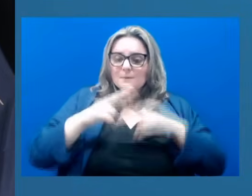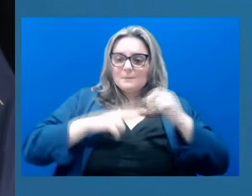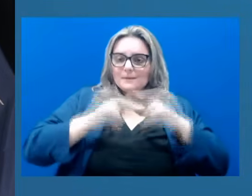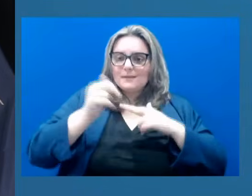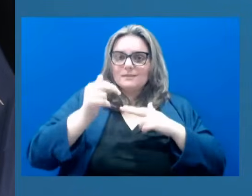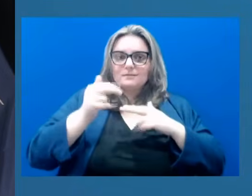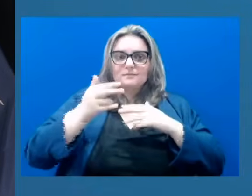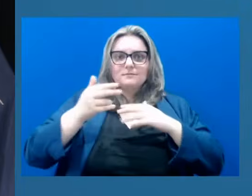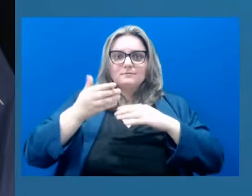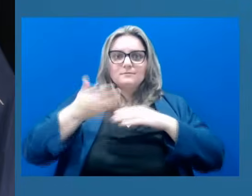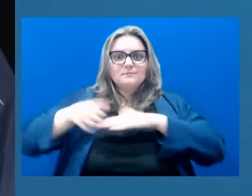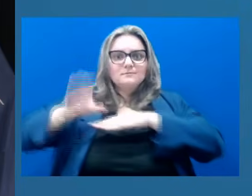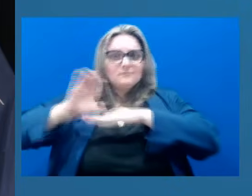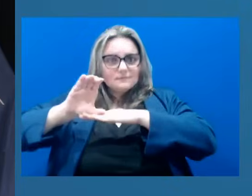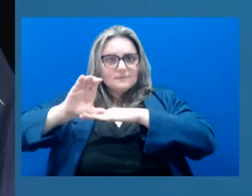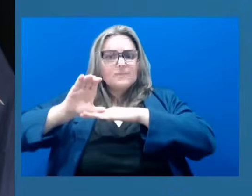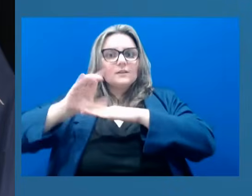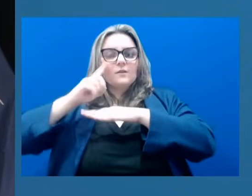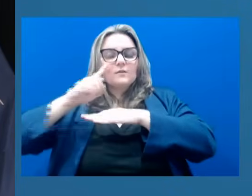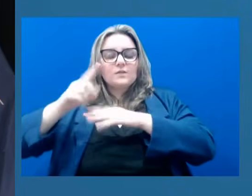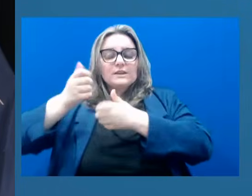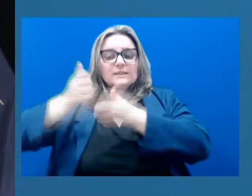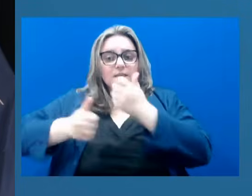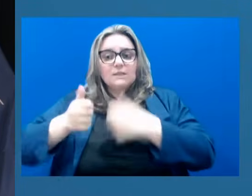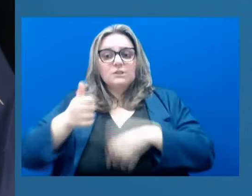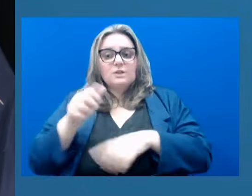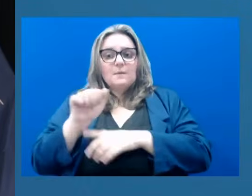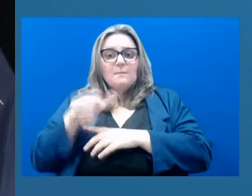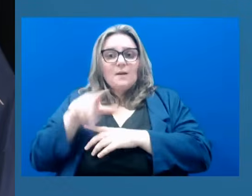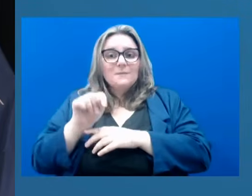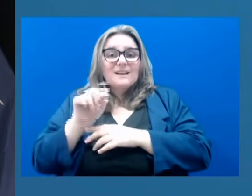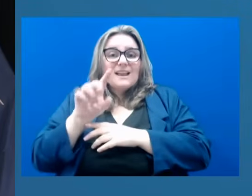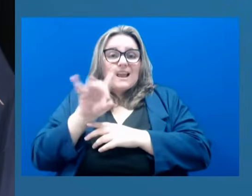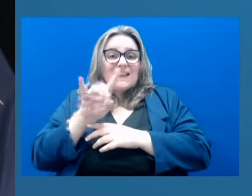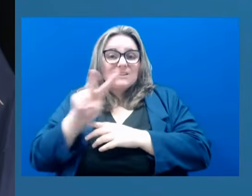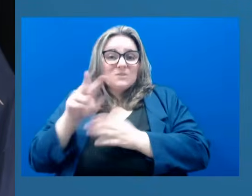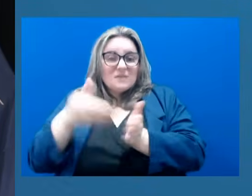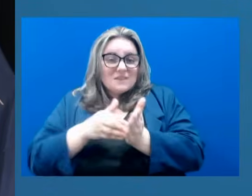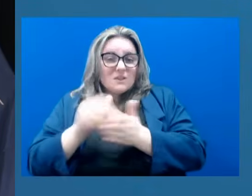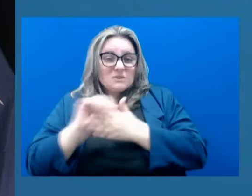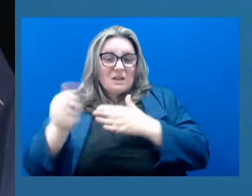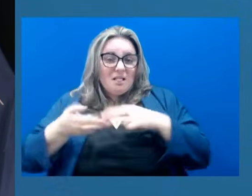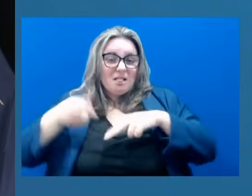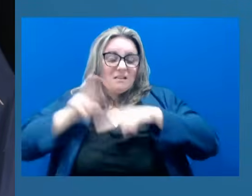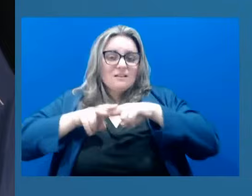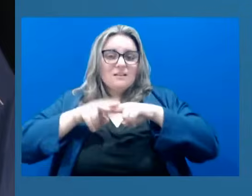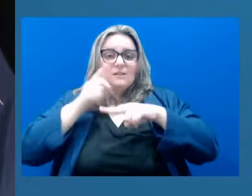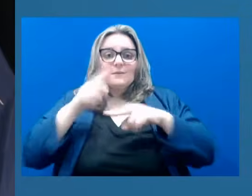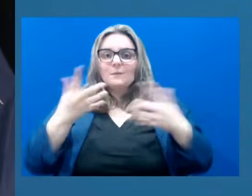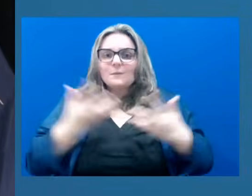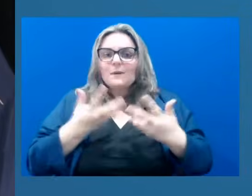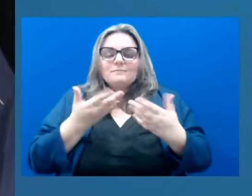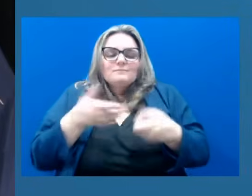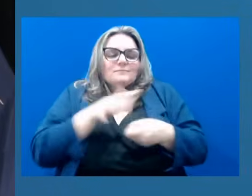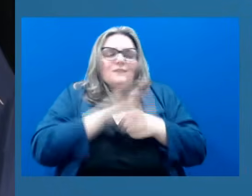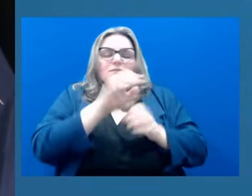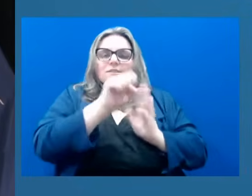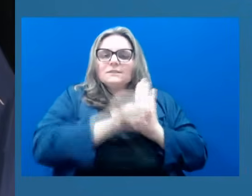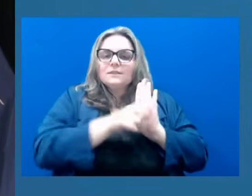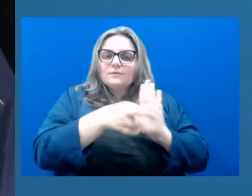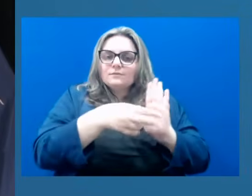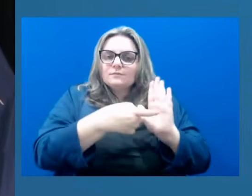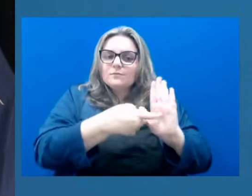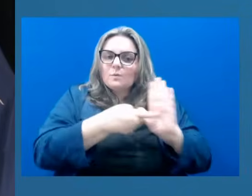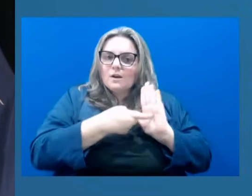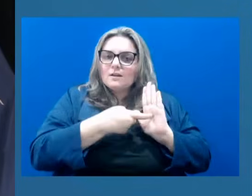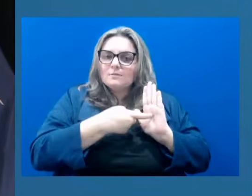not building, per apartment, $82,000 more to cover the cost of what the state requires under seeker review, the